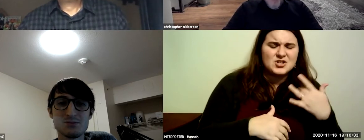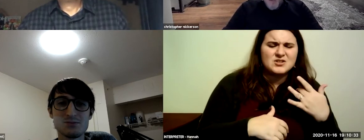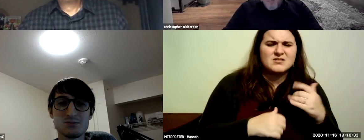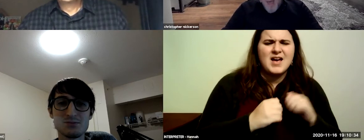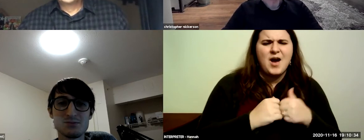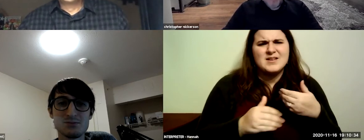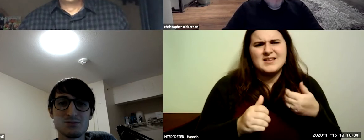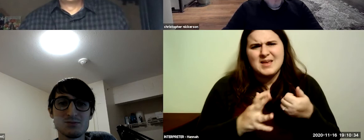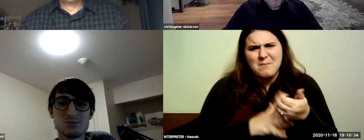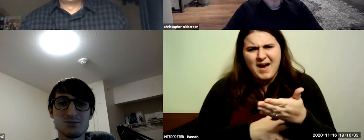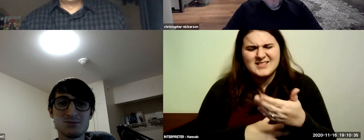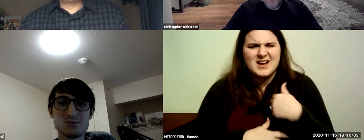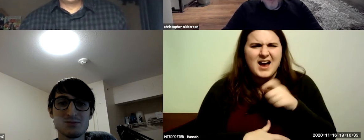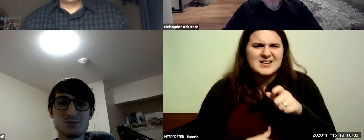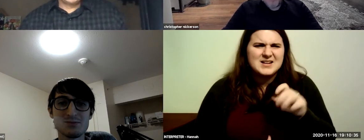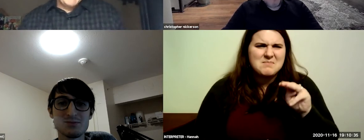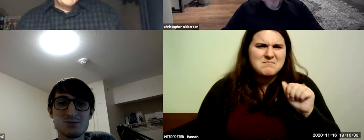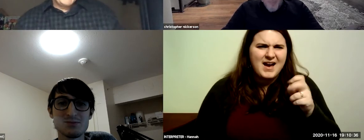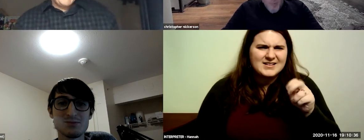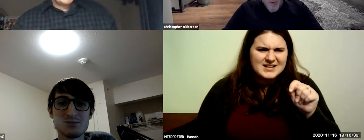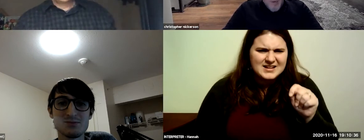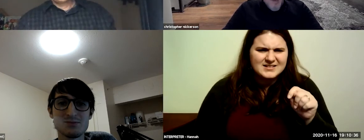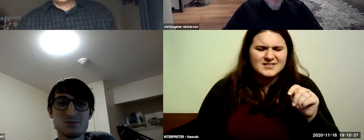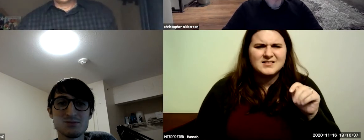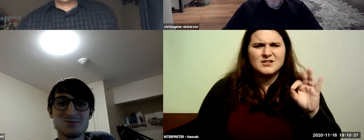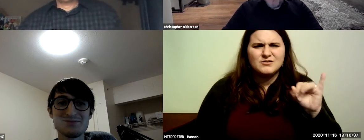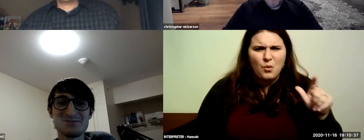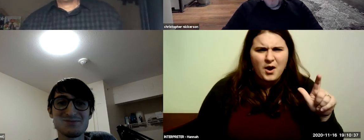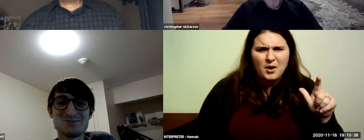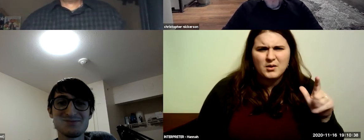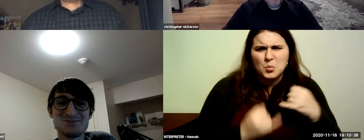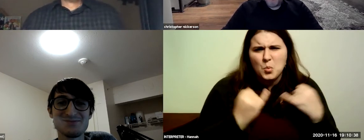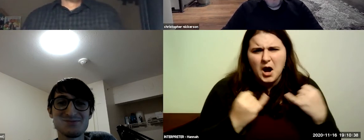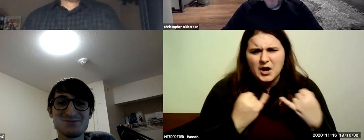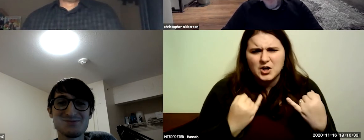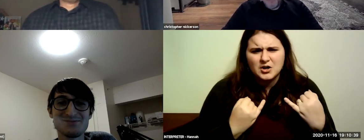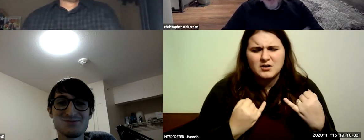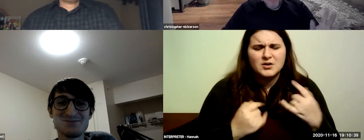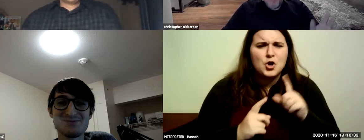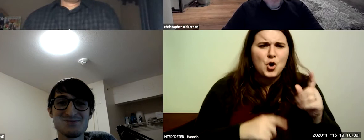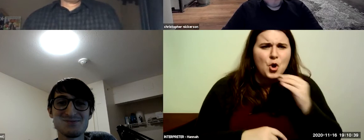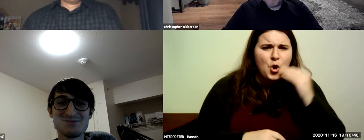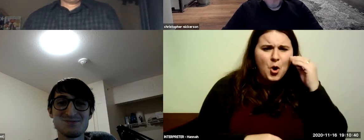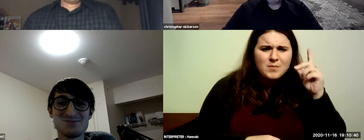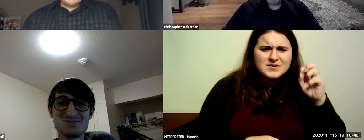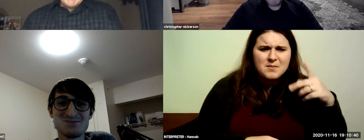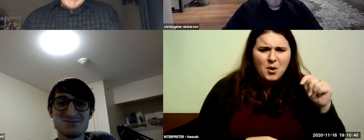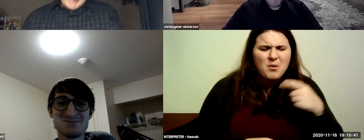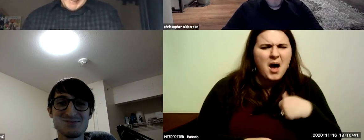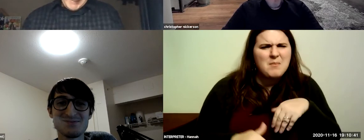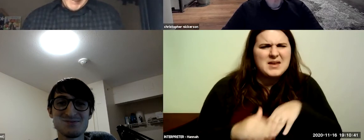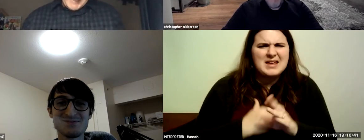like a magnet, a piece of foil, some copper wire. And like, we go to Home Depot and like, I'll be in there in 10